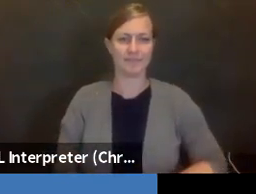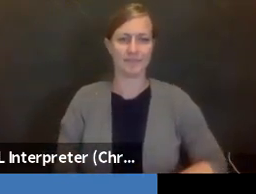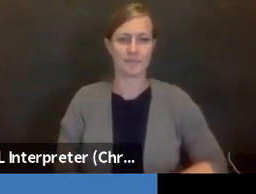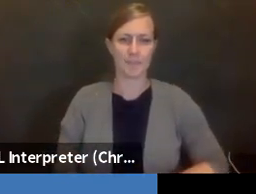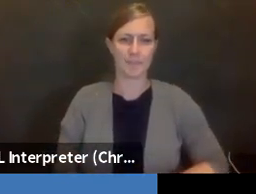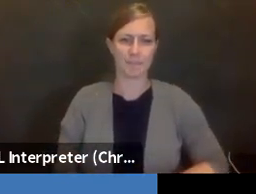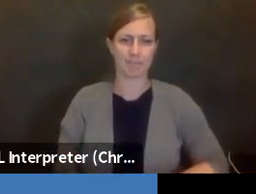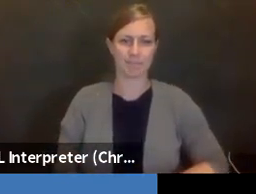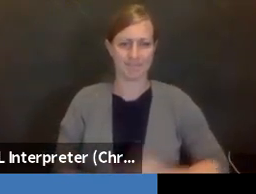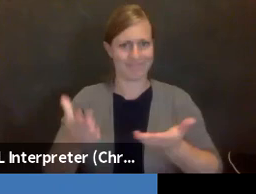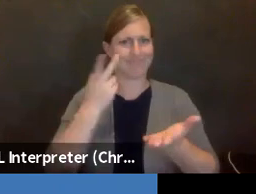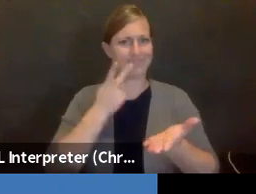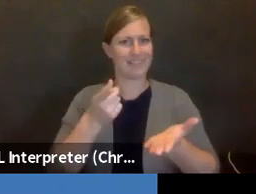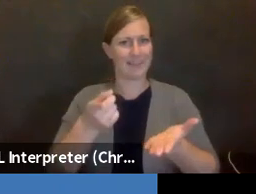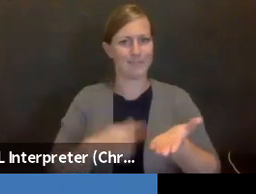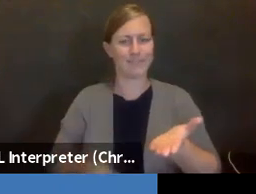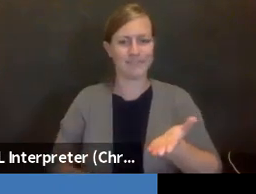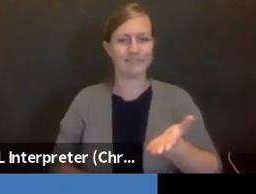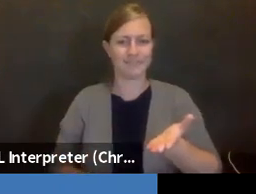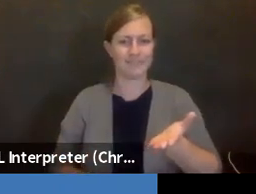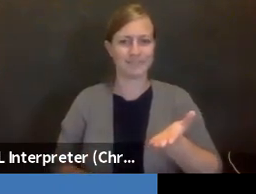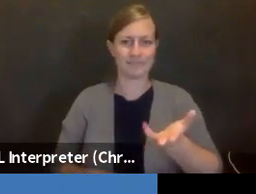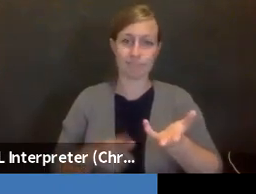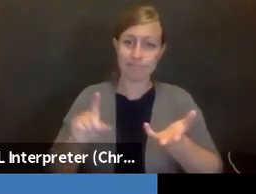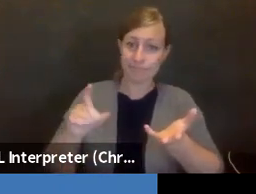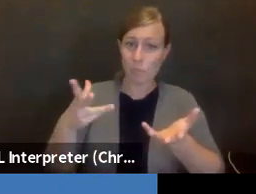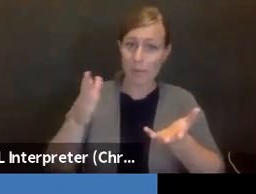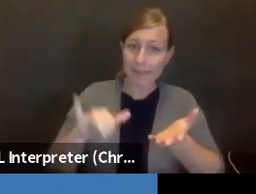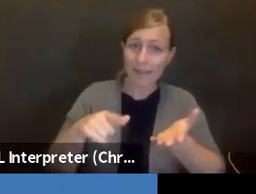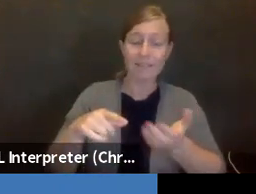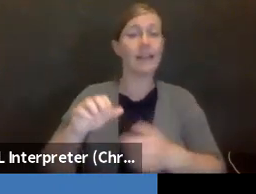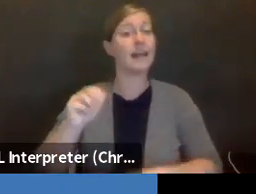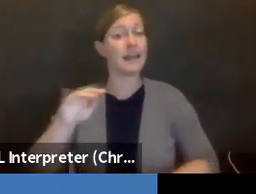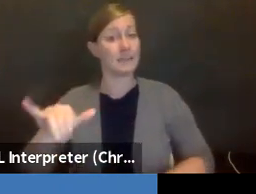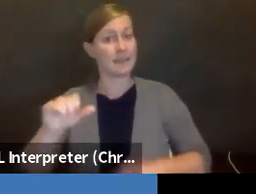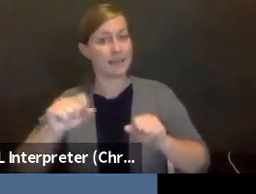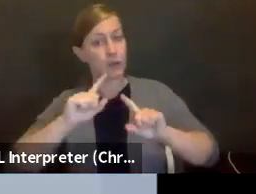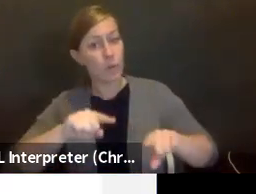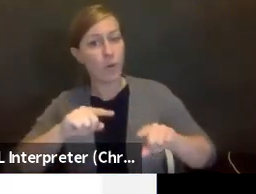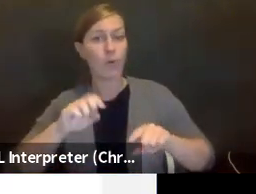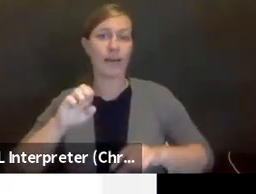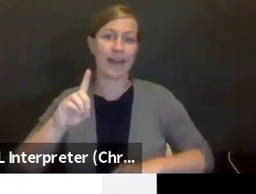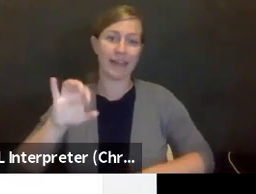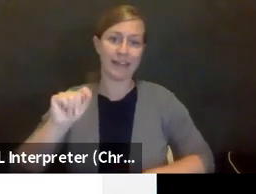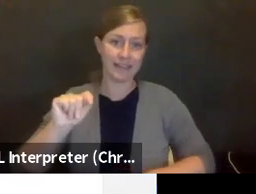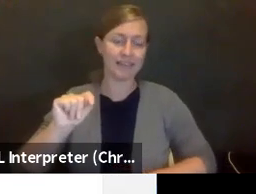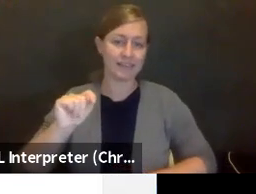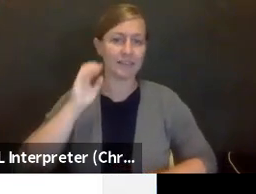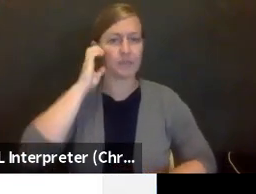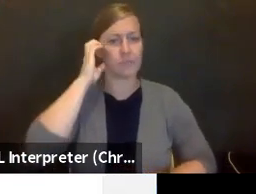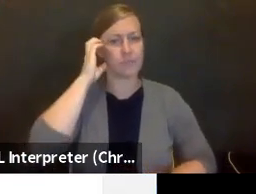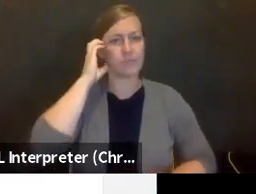There it is. What is this? So Amy could go in and edit if she would like.